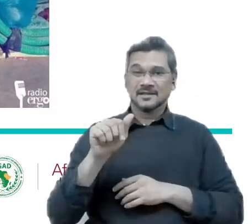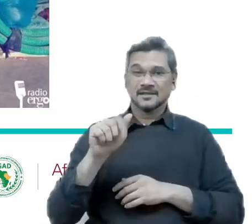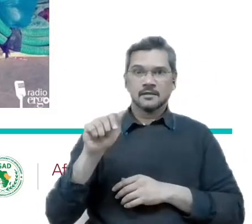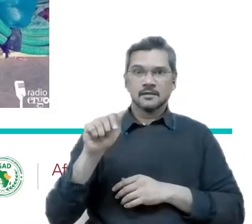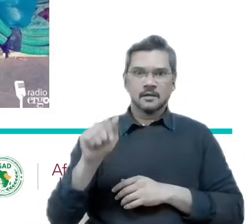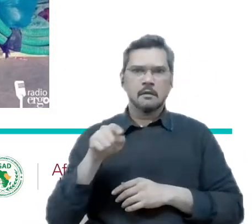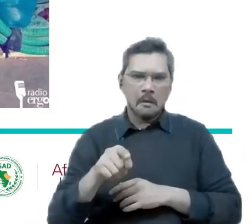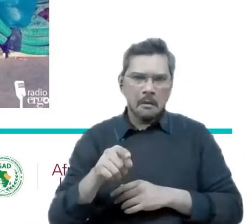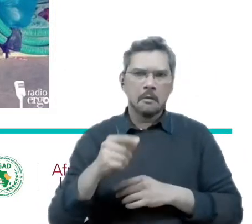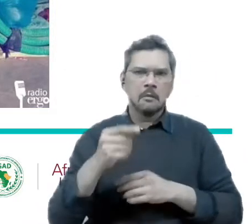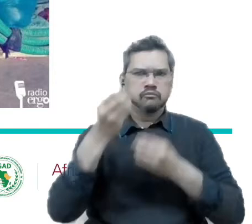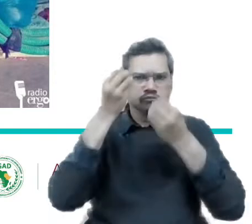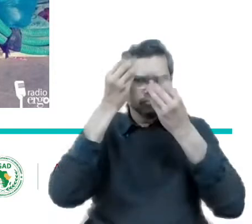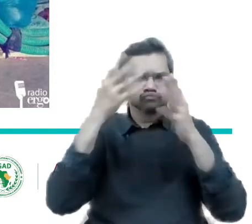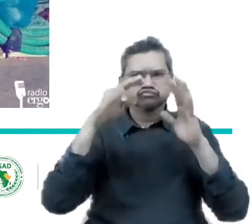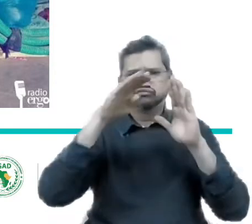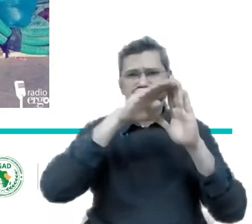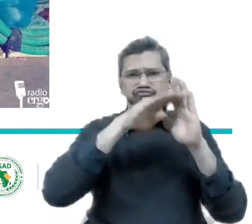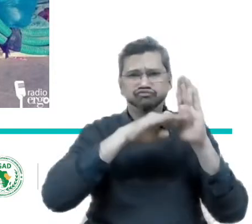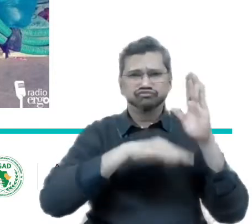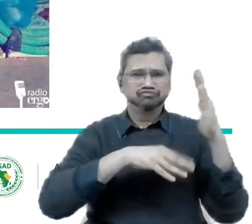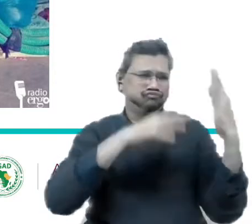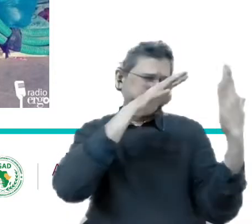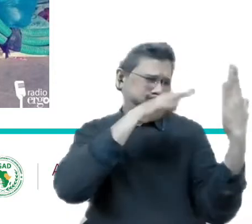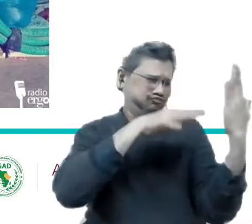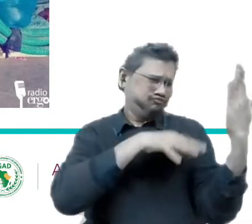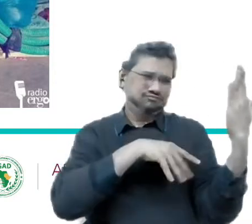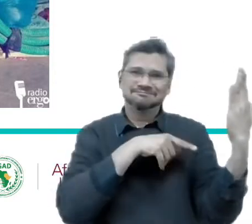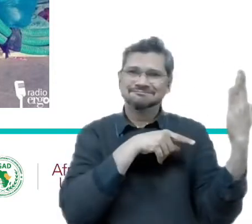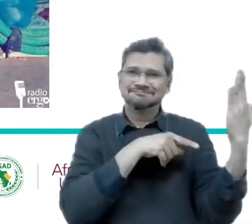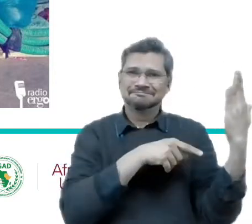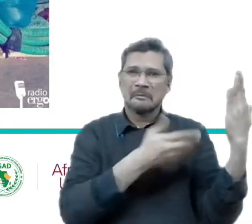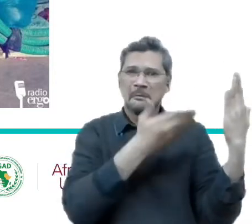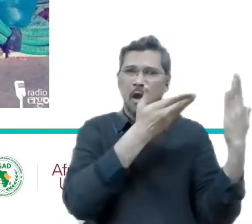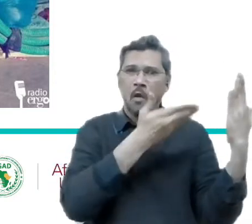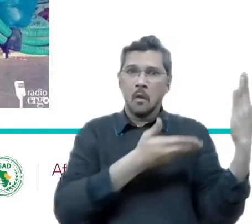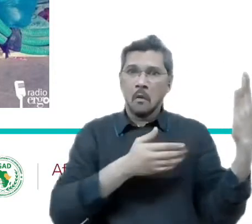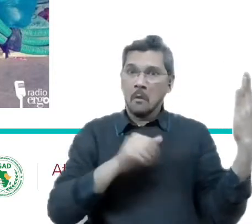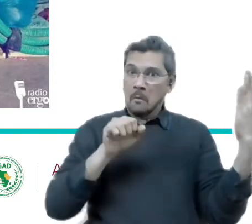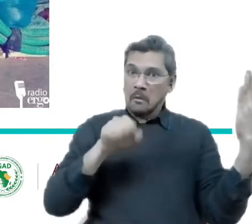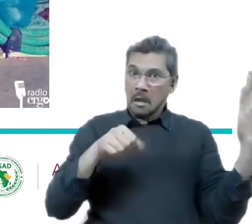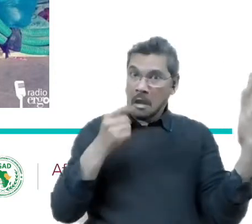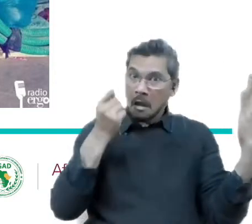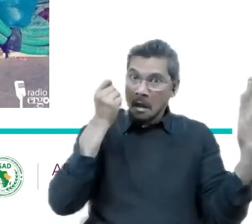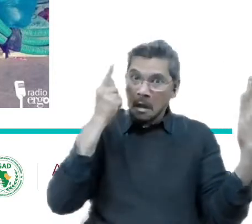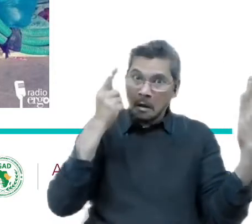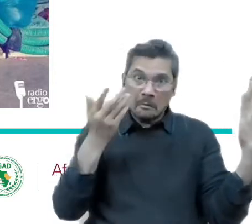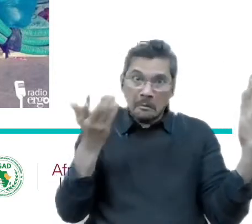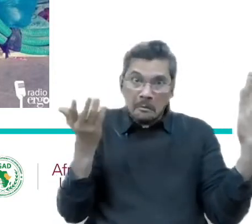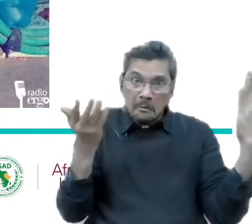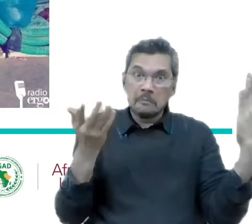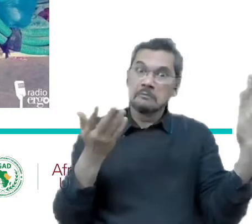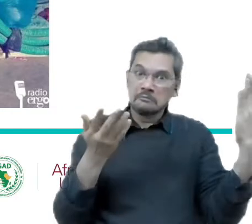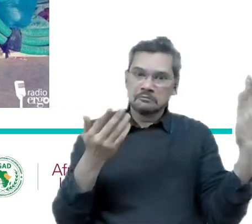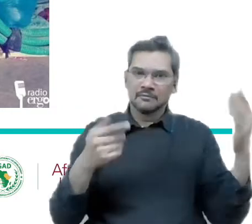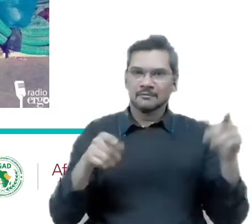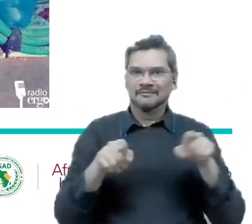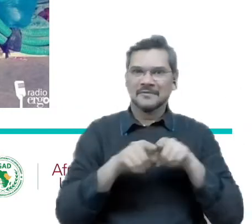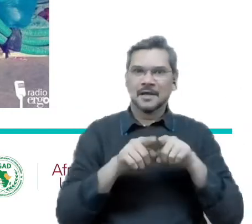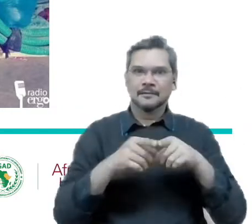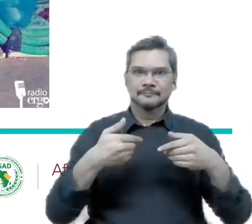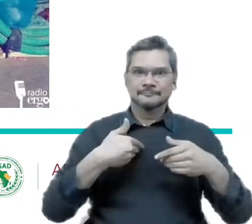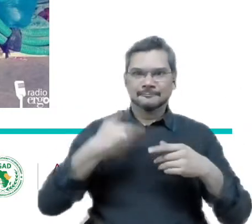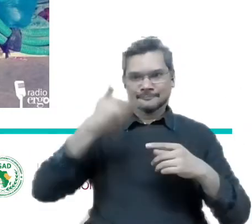me to a person who you can see on the screen, who is the end user, I would say, of data.